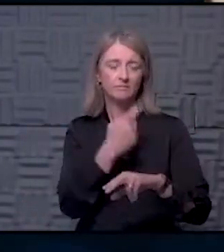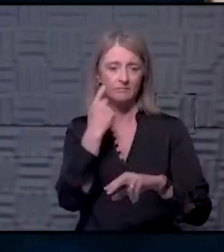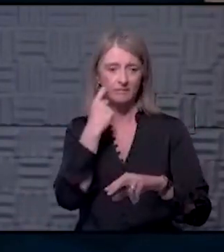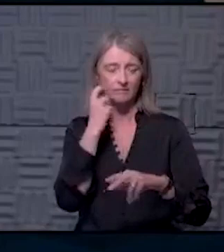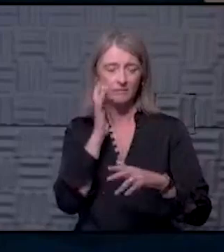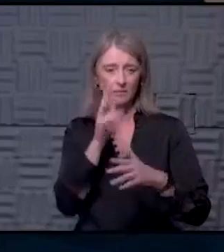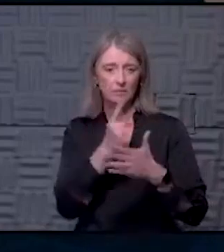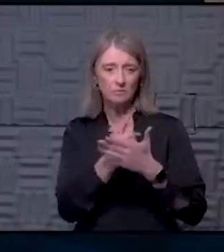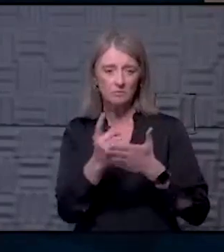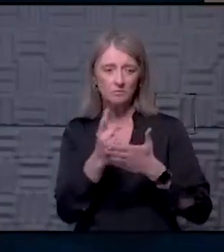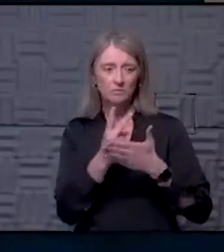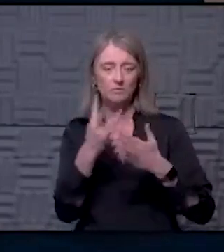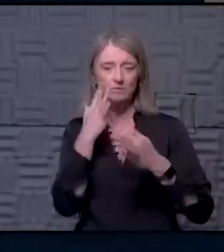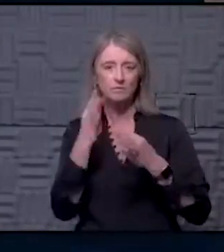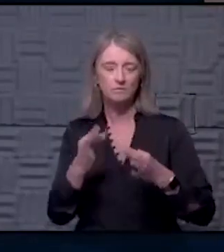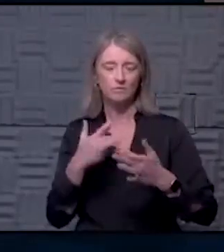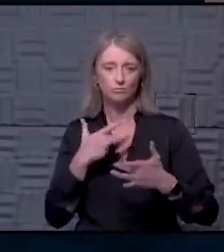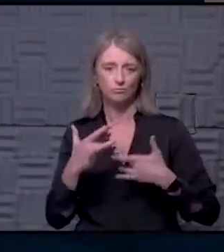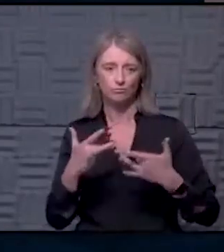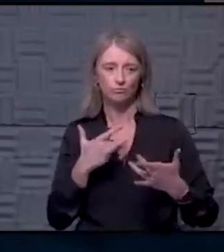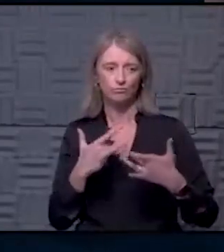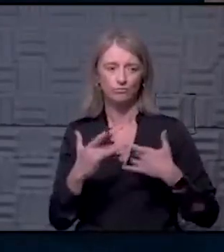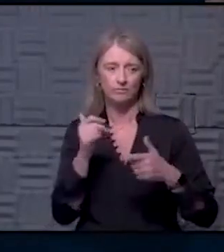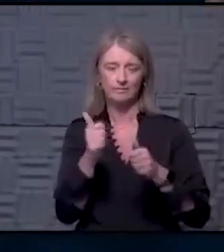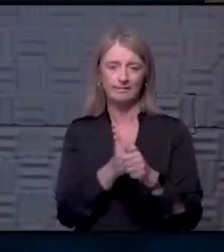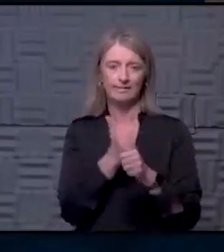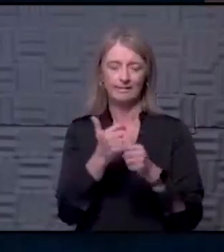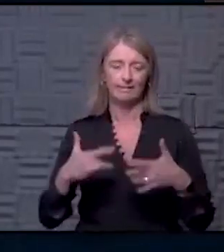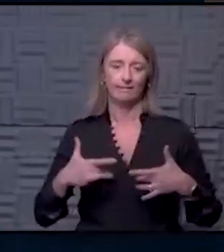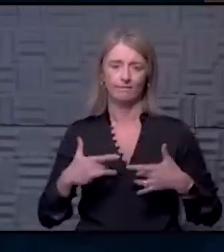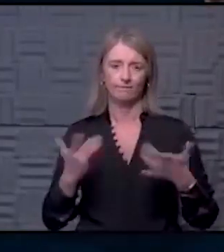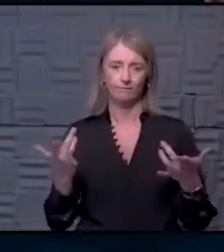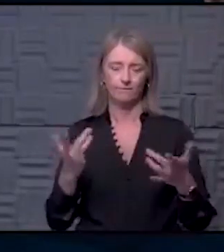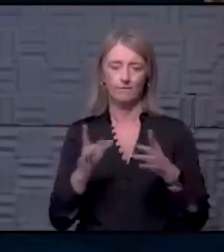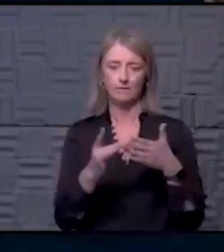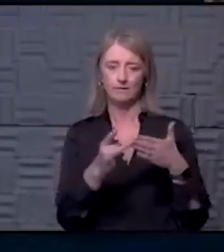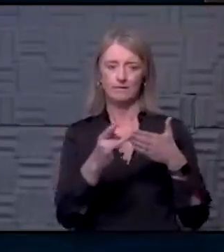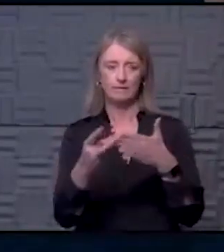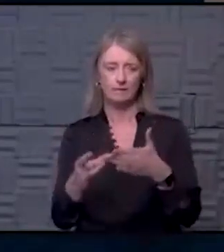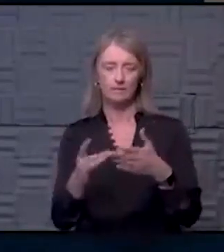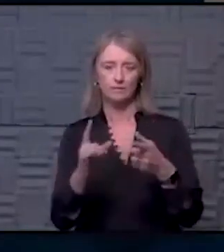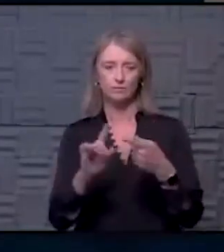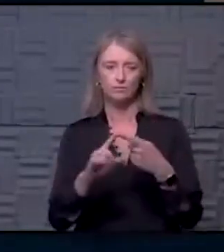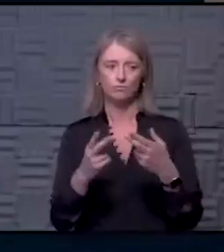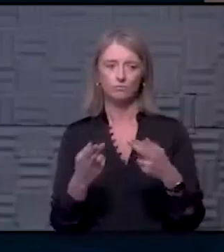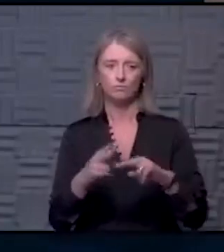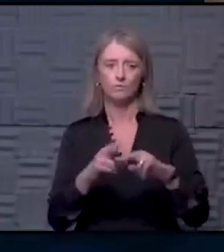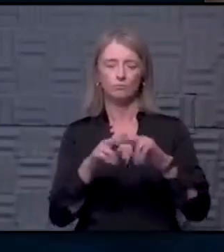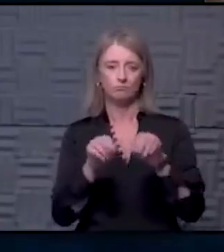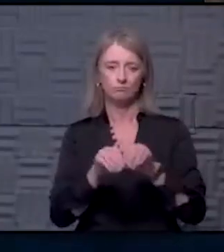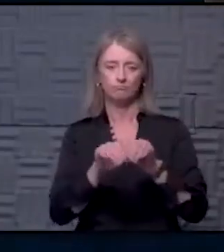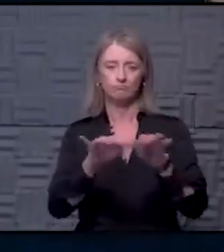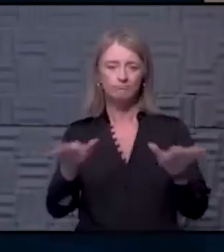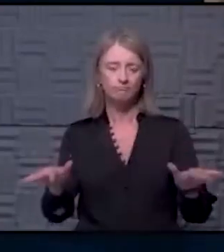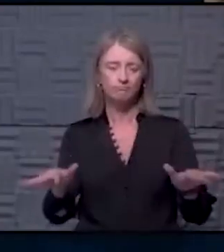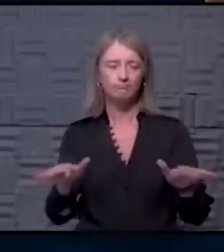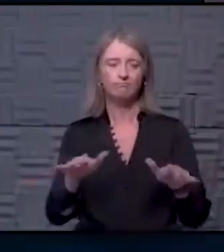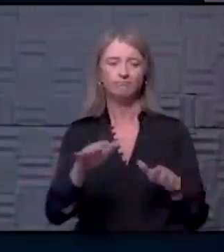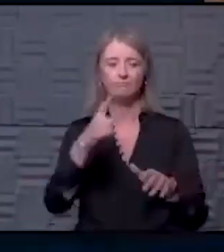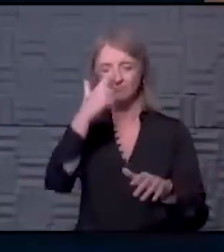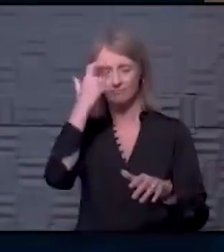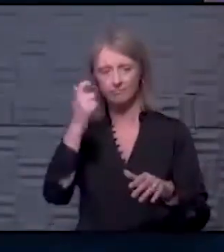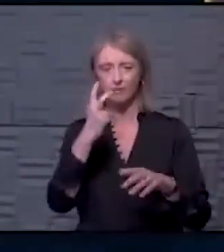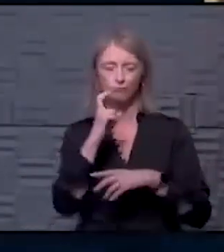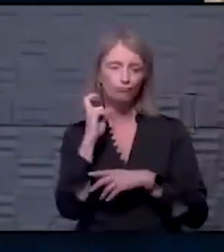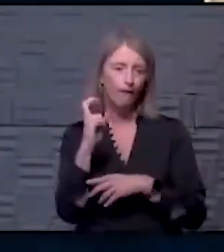week or two, we're definitely concerned that any event that leads to increased transmission, whether it be because of